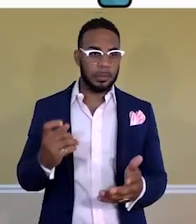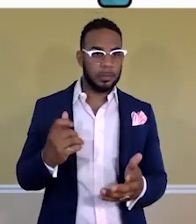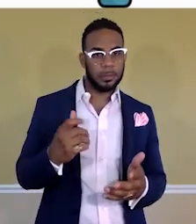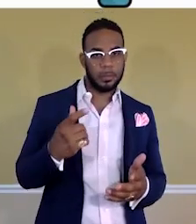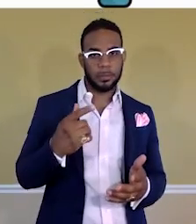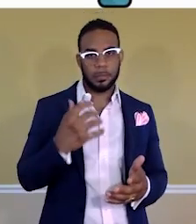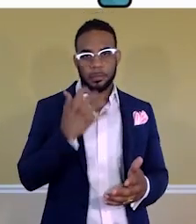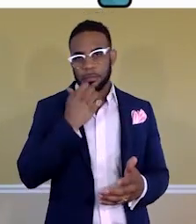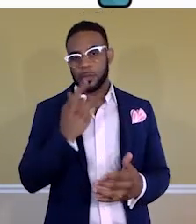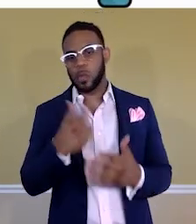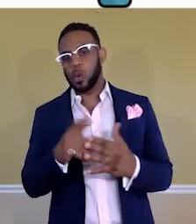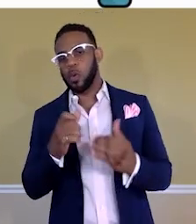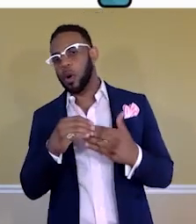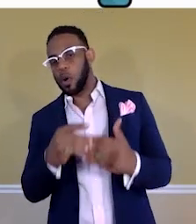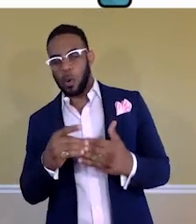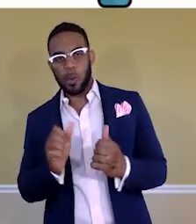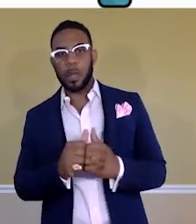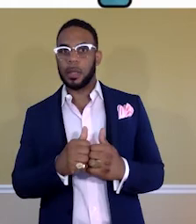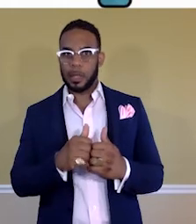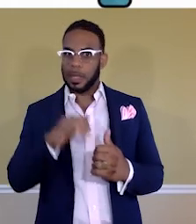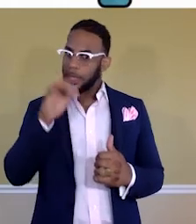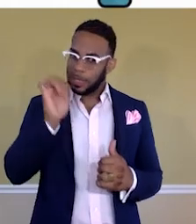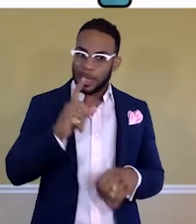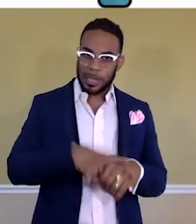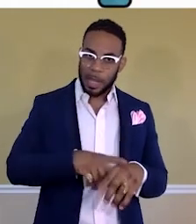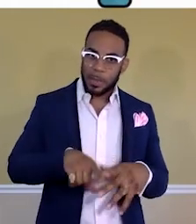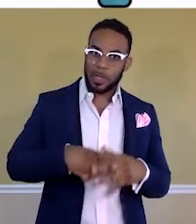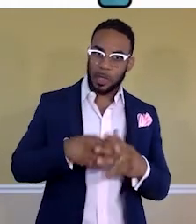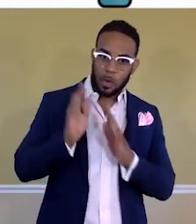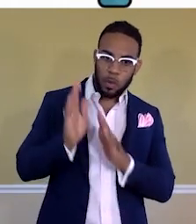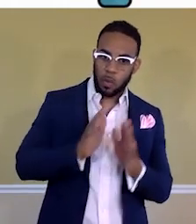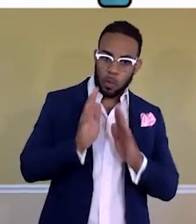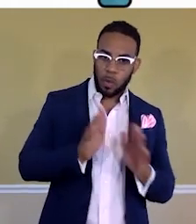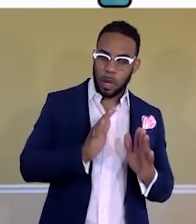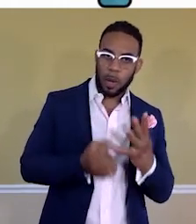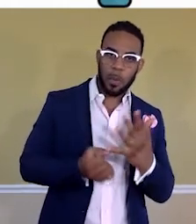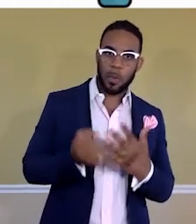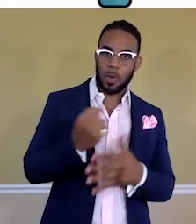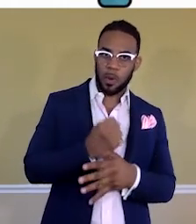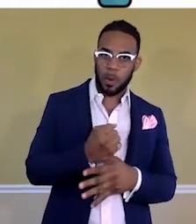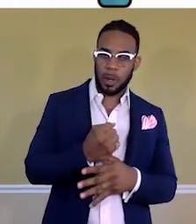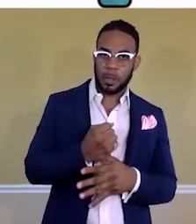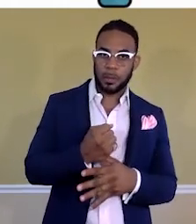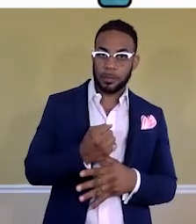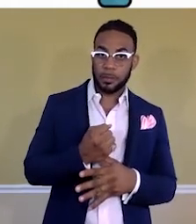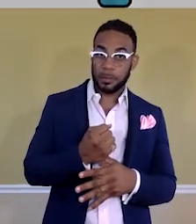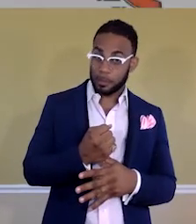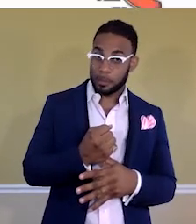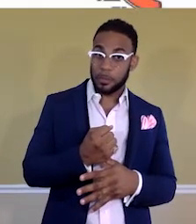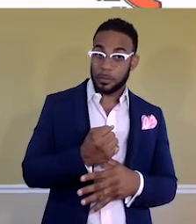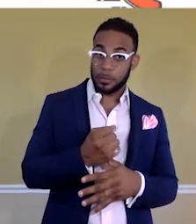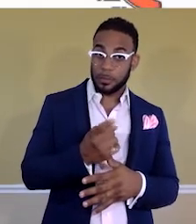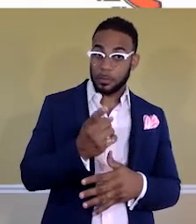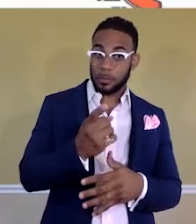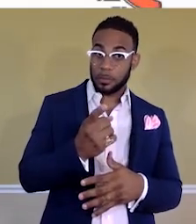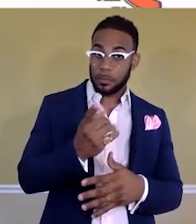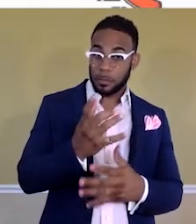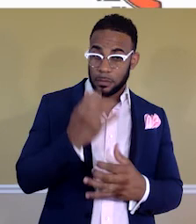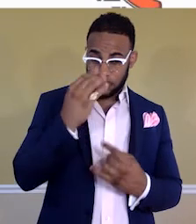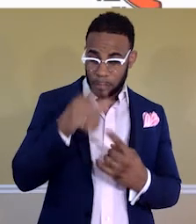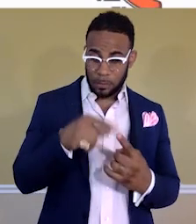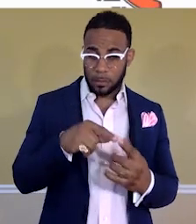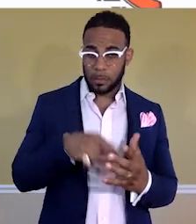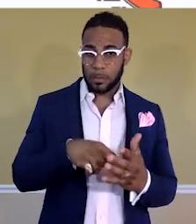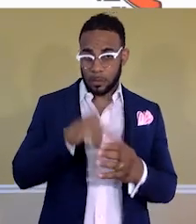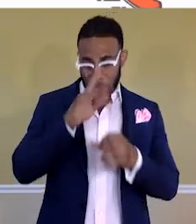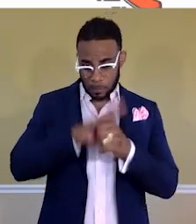gems of what you want to go with, then that's the time to start to organize and prioritize them. And you want to think about this